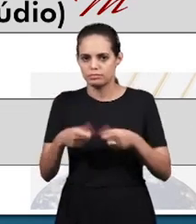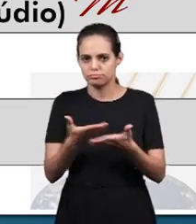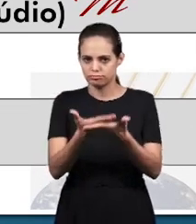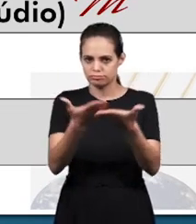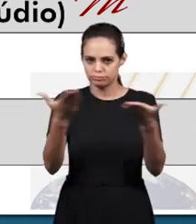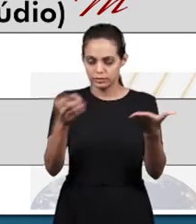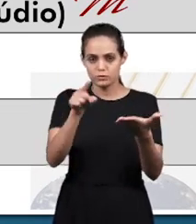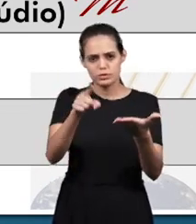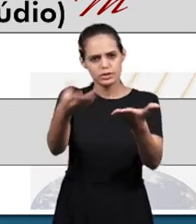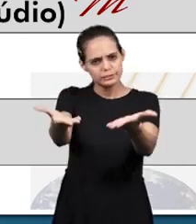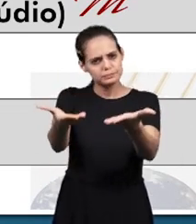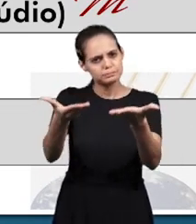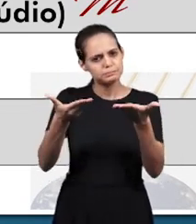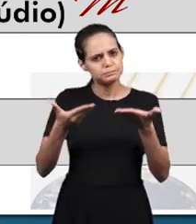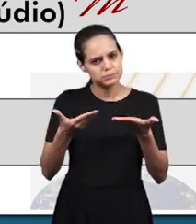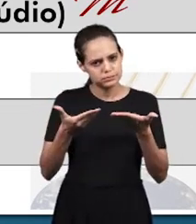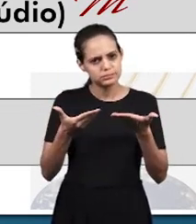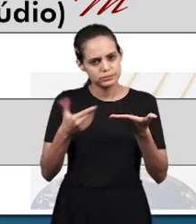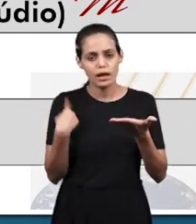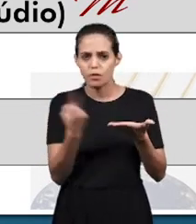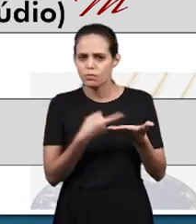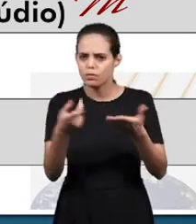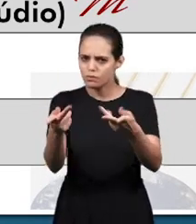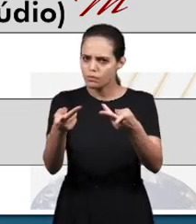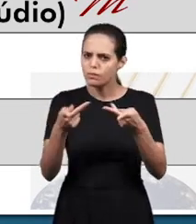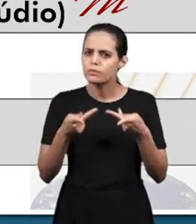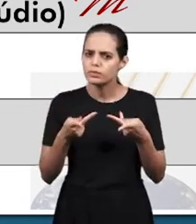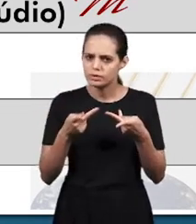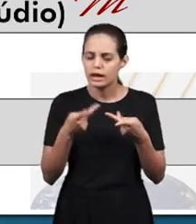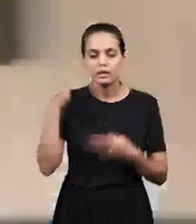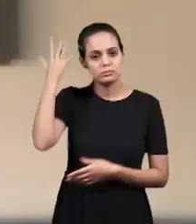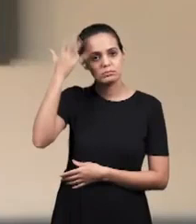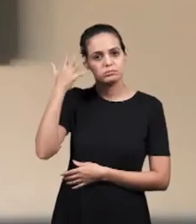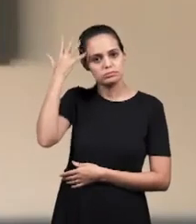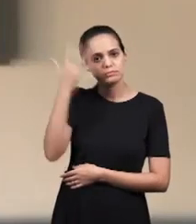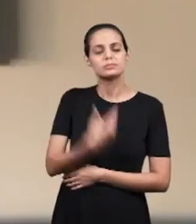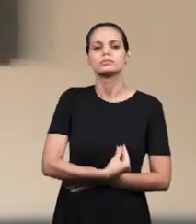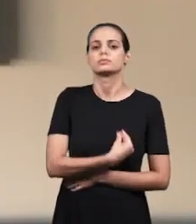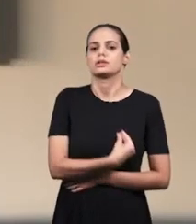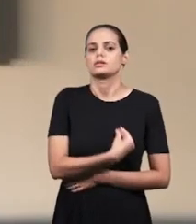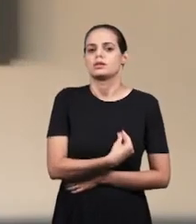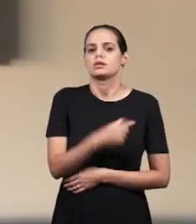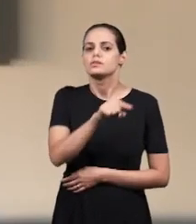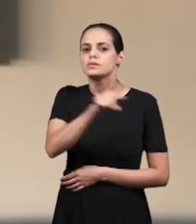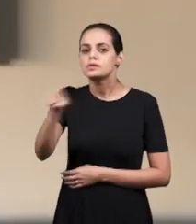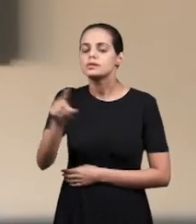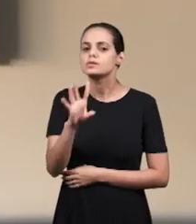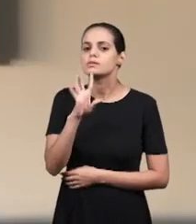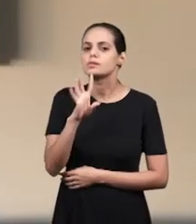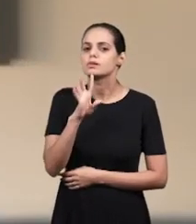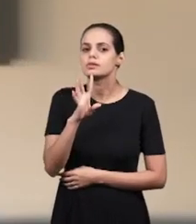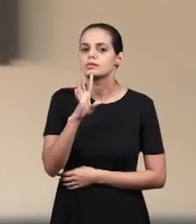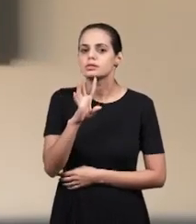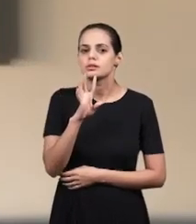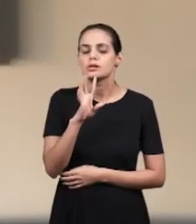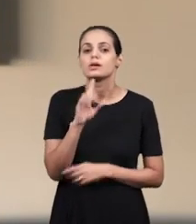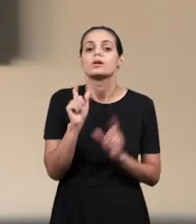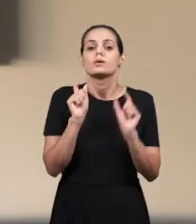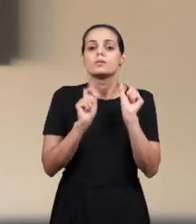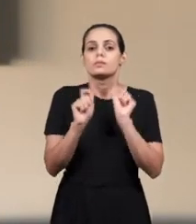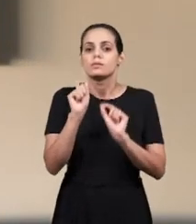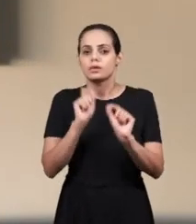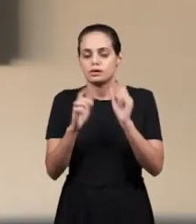transmit, and Rede Brasil will also transmit as well. And this is all Brazil time. So you are invited to participate in this